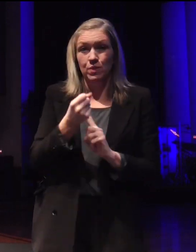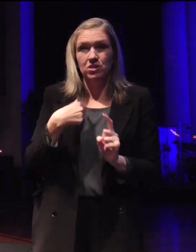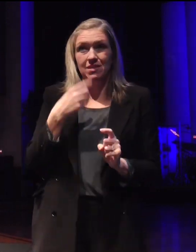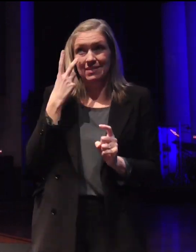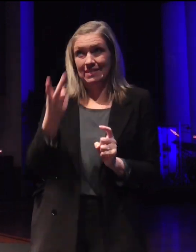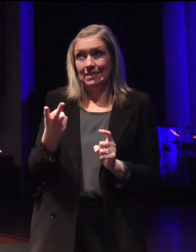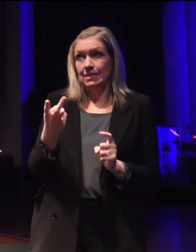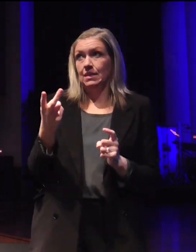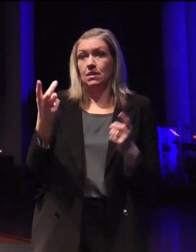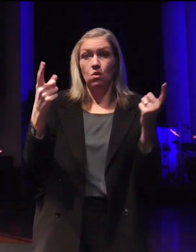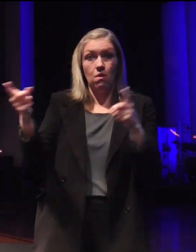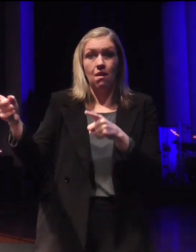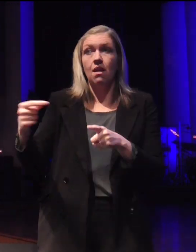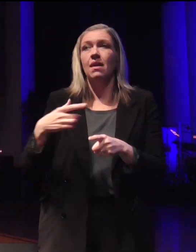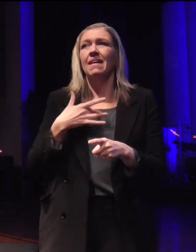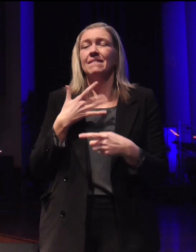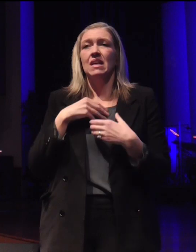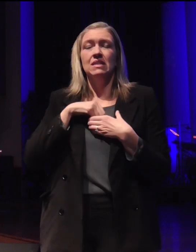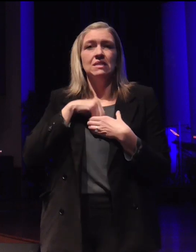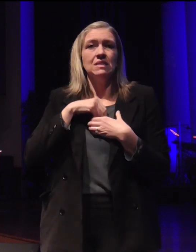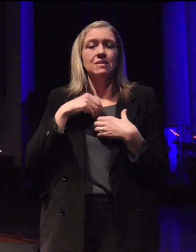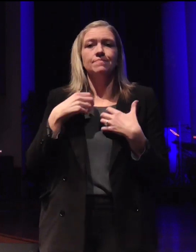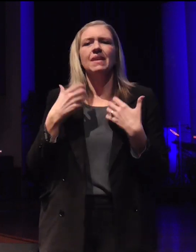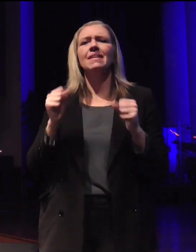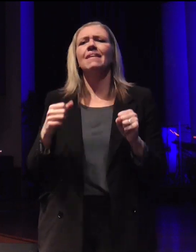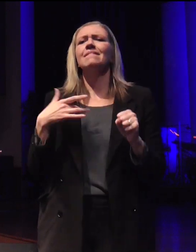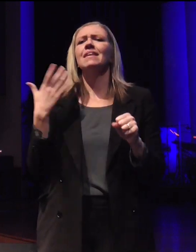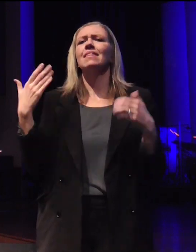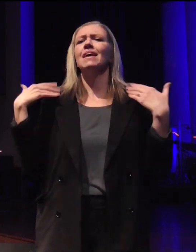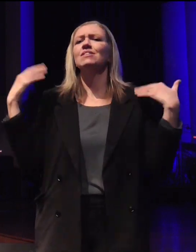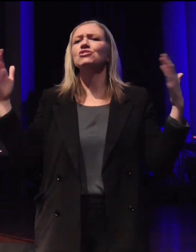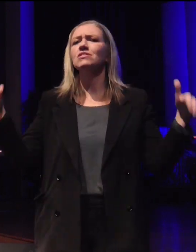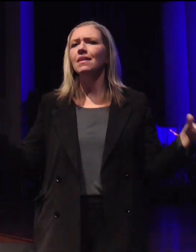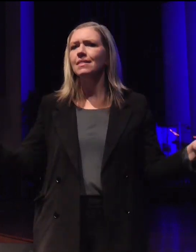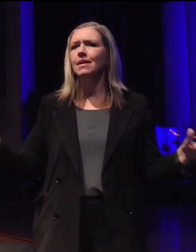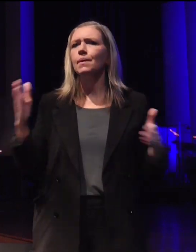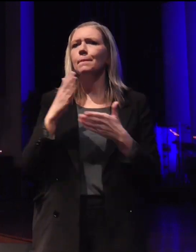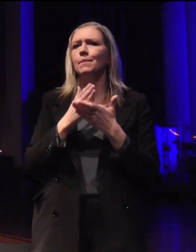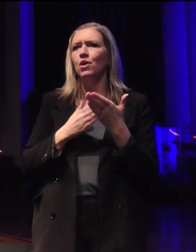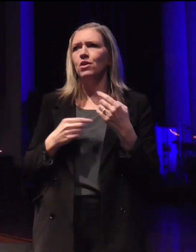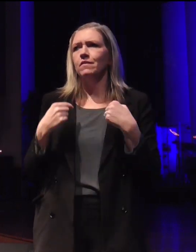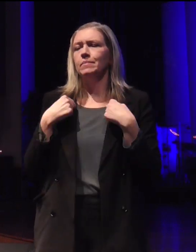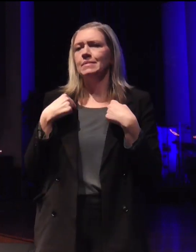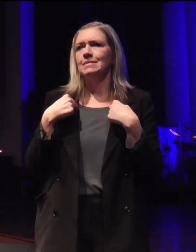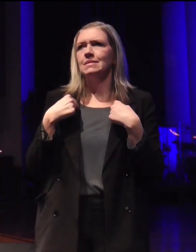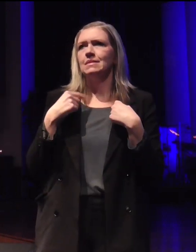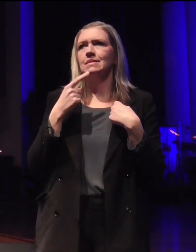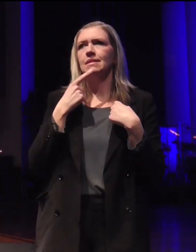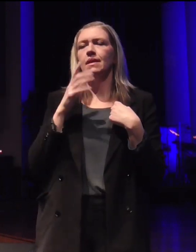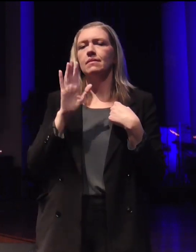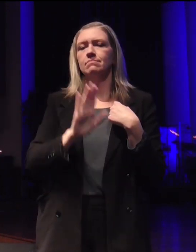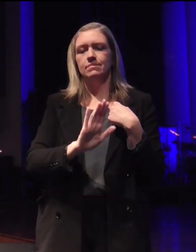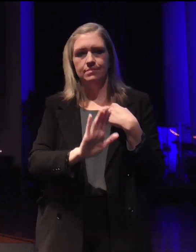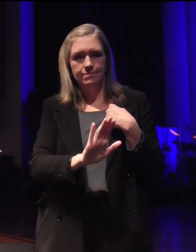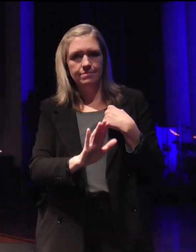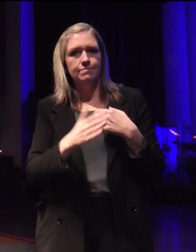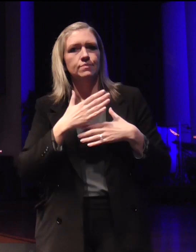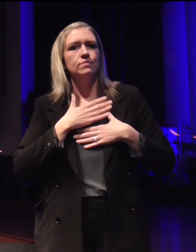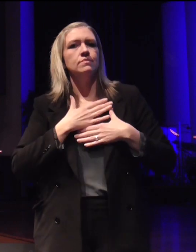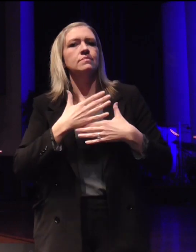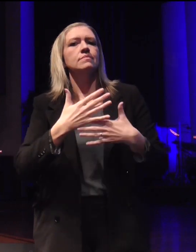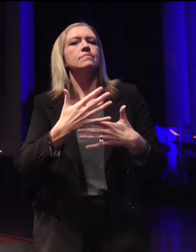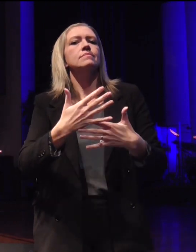I see going on, and I can feel the angelic, divine part of me going, take a deep breath.